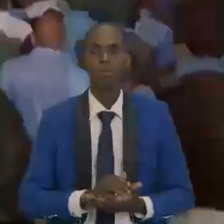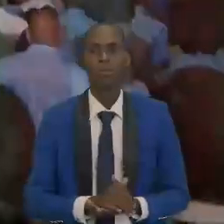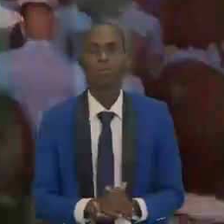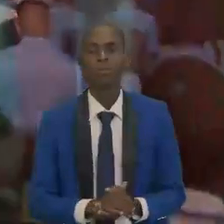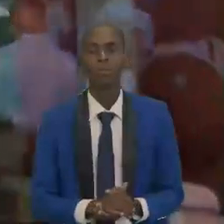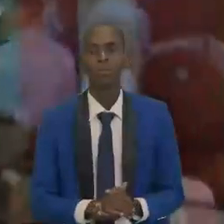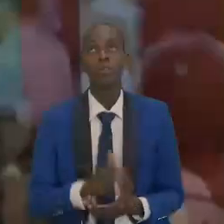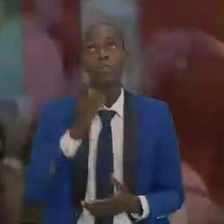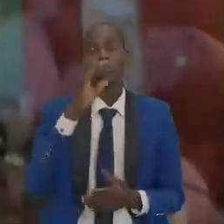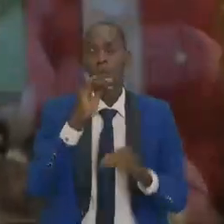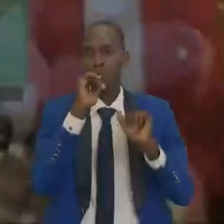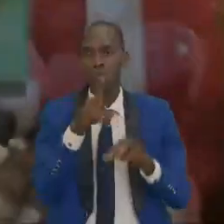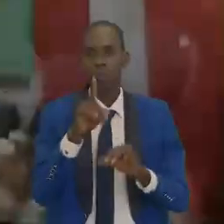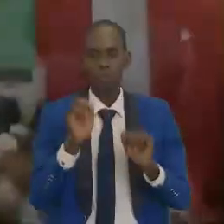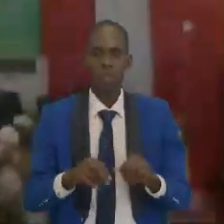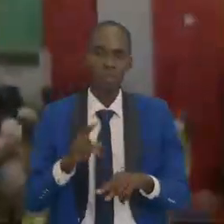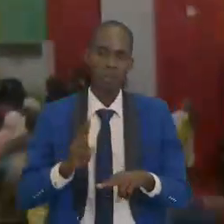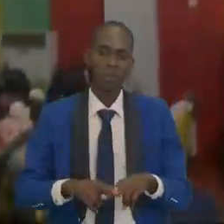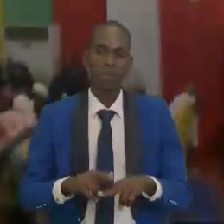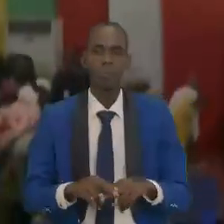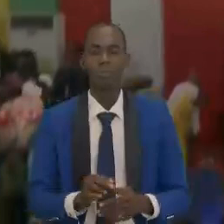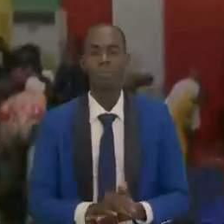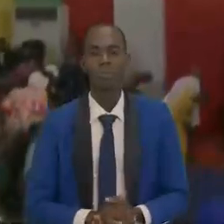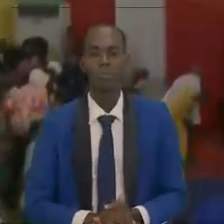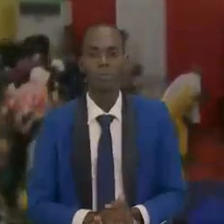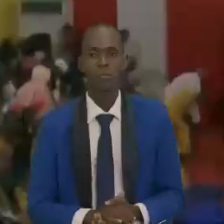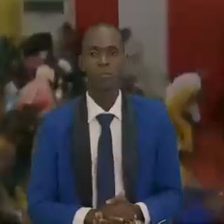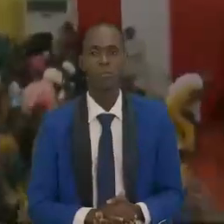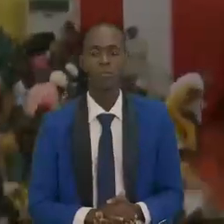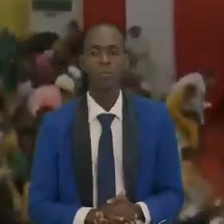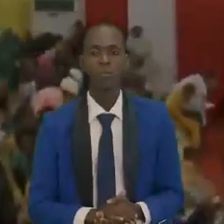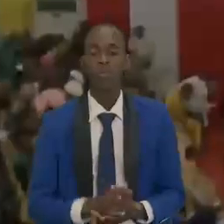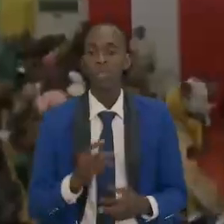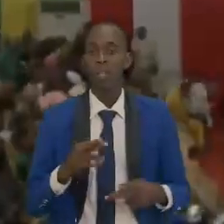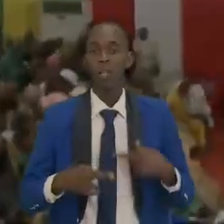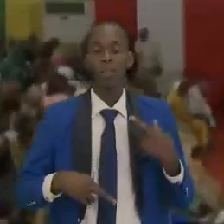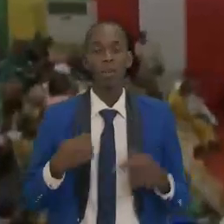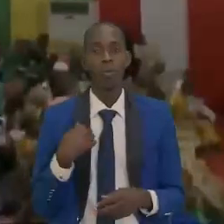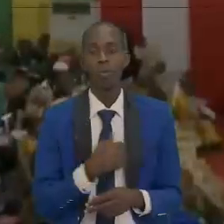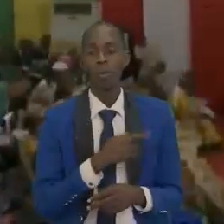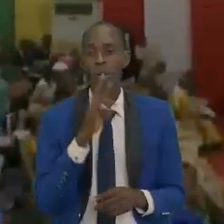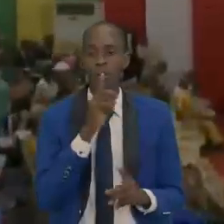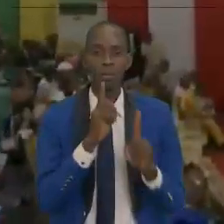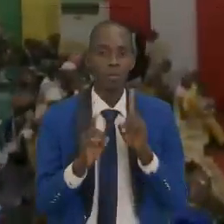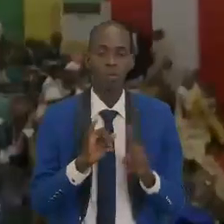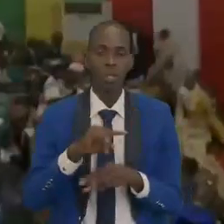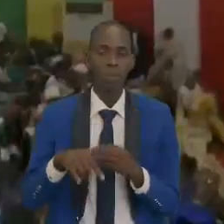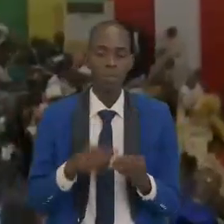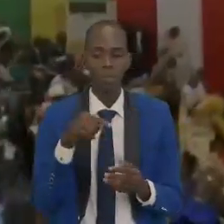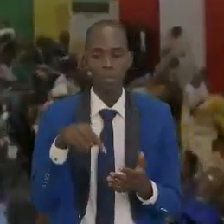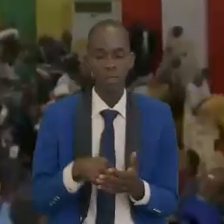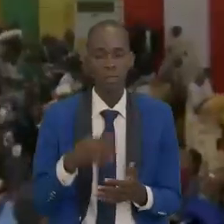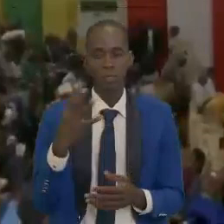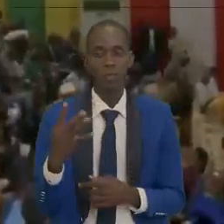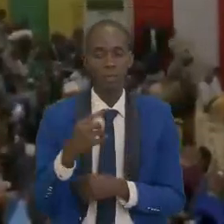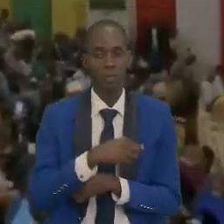God bless you you can sit down the Revival we're talking about these four days